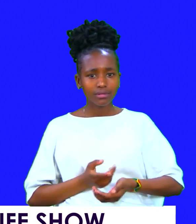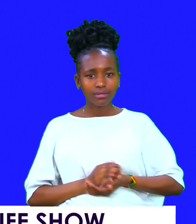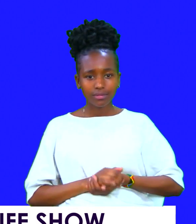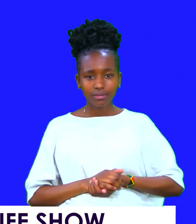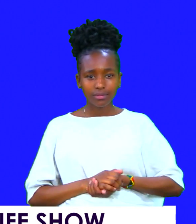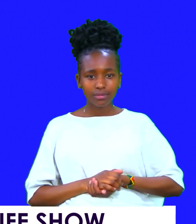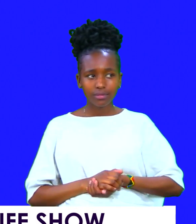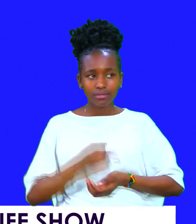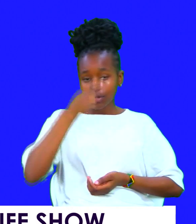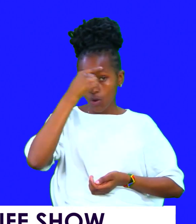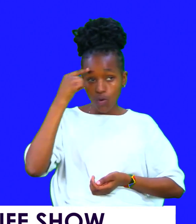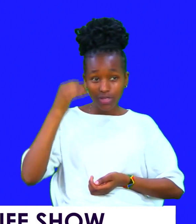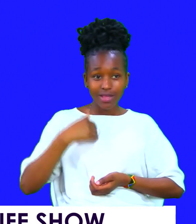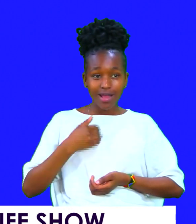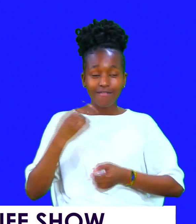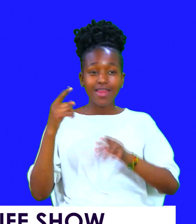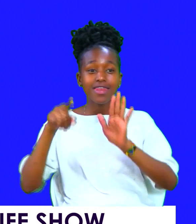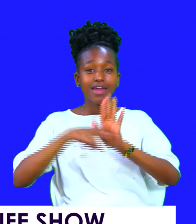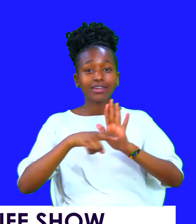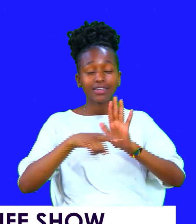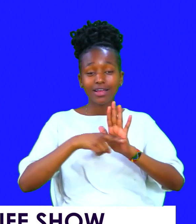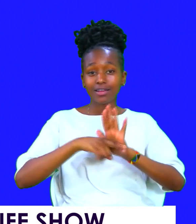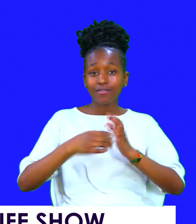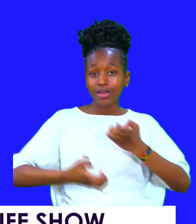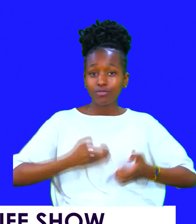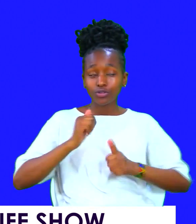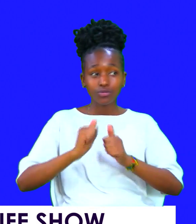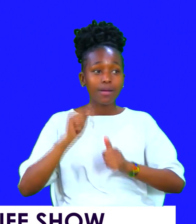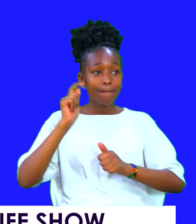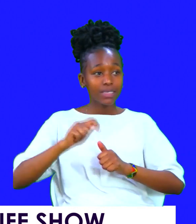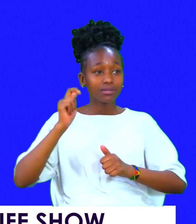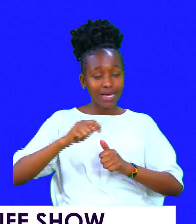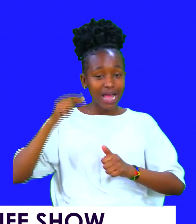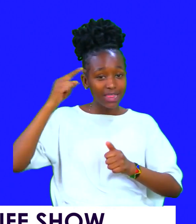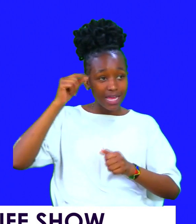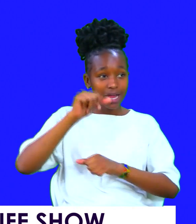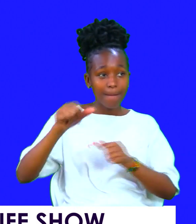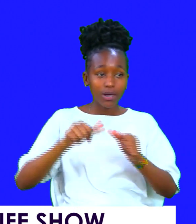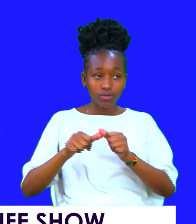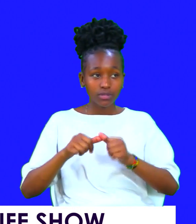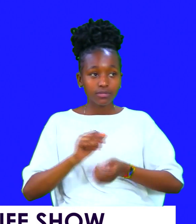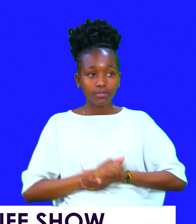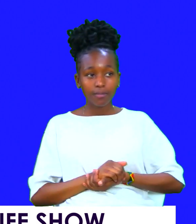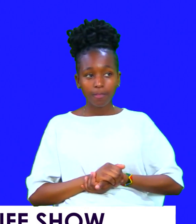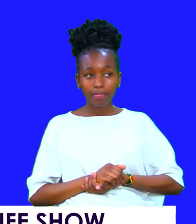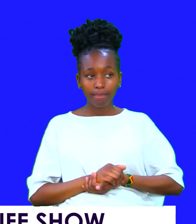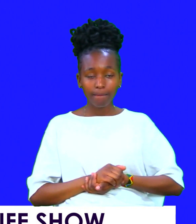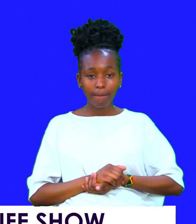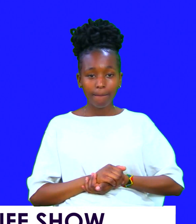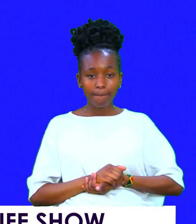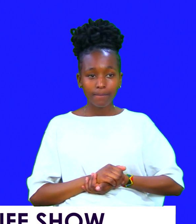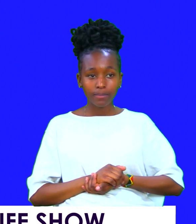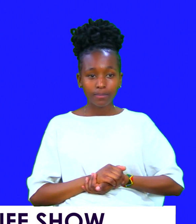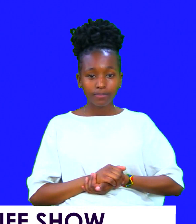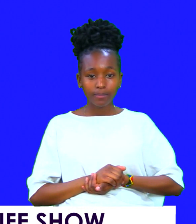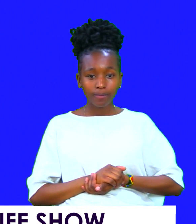I don't know which other negative emotion you can think about. Any negative emotion that you feel lies on the inside of you.